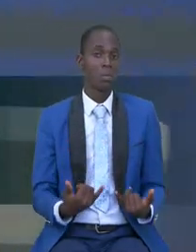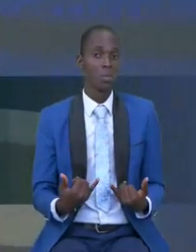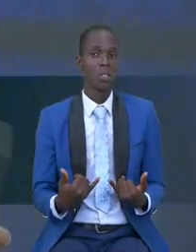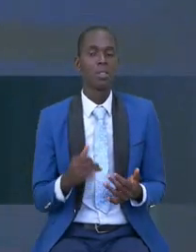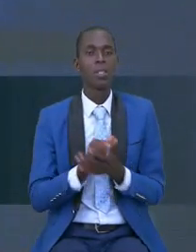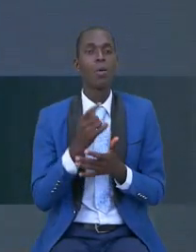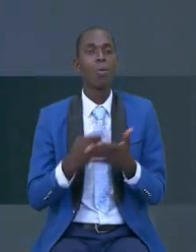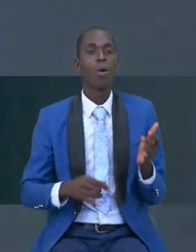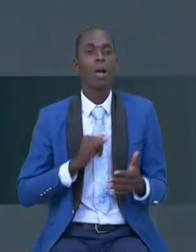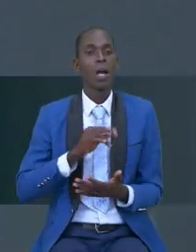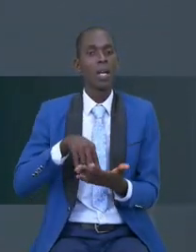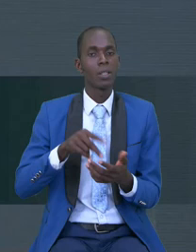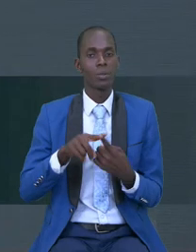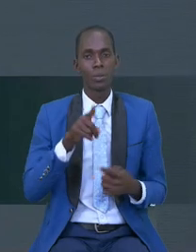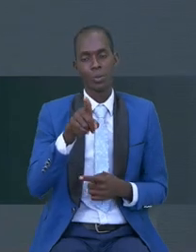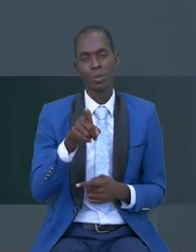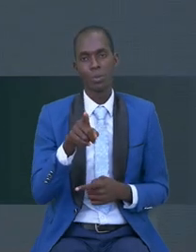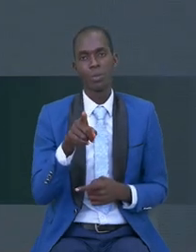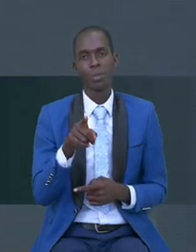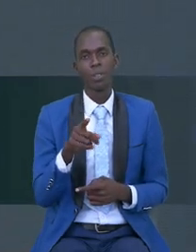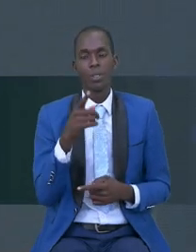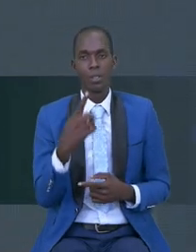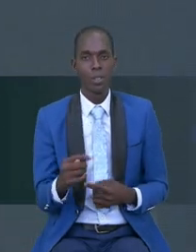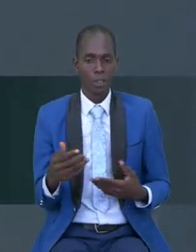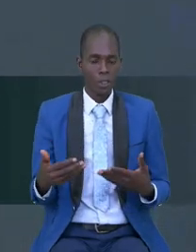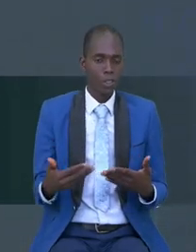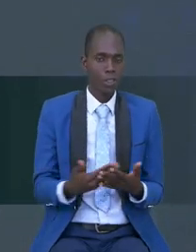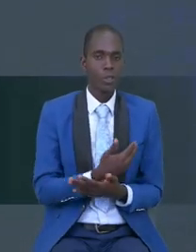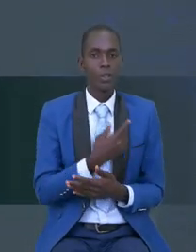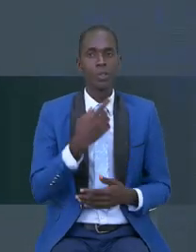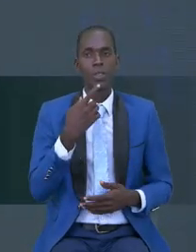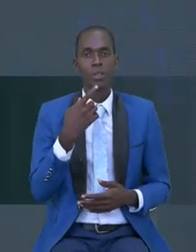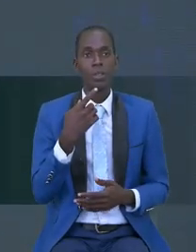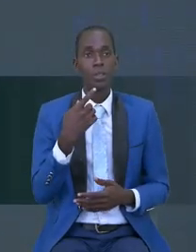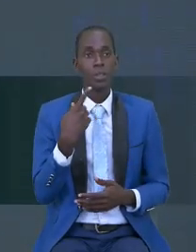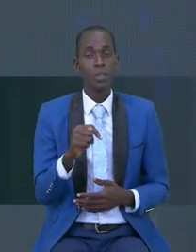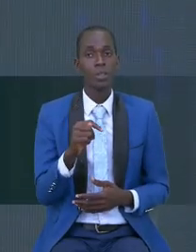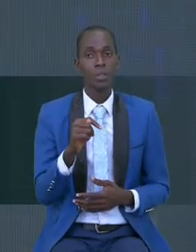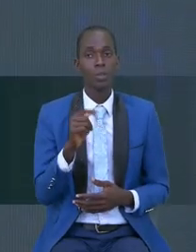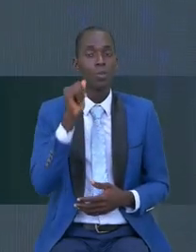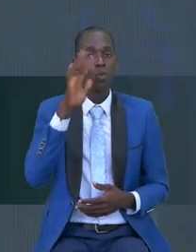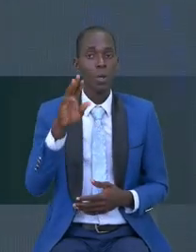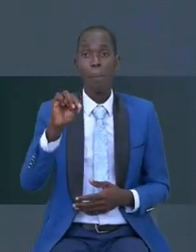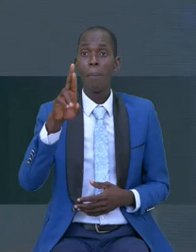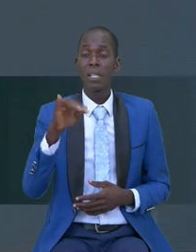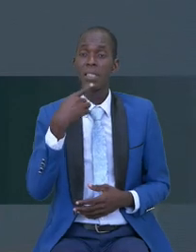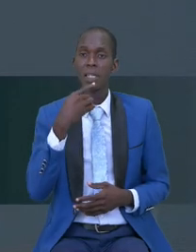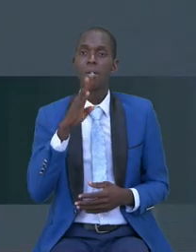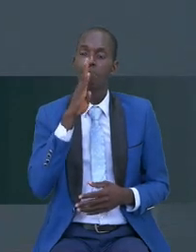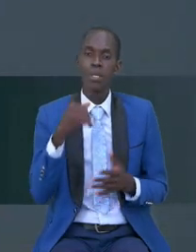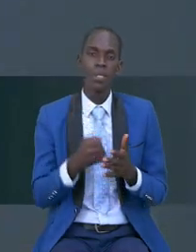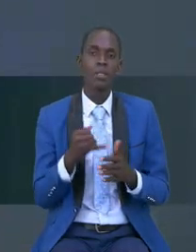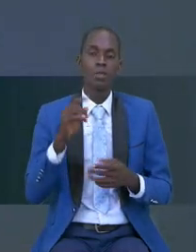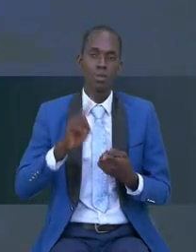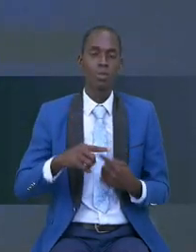I read to you, that Mary said, be it unto me. In Romans chapter